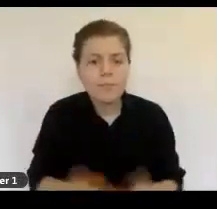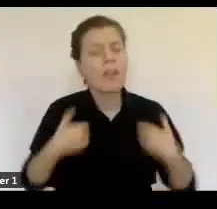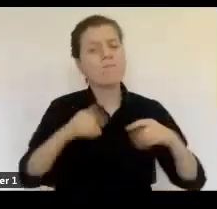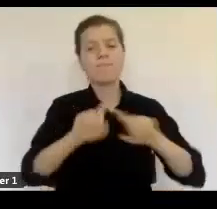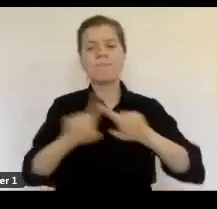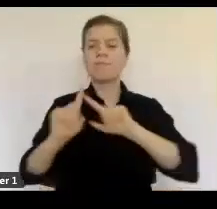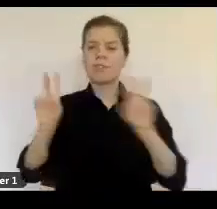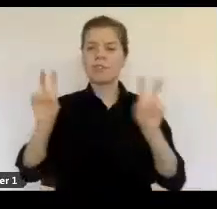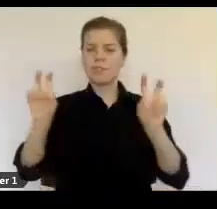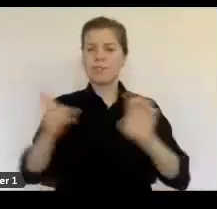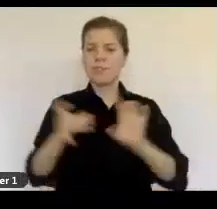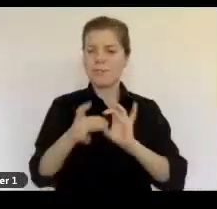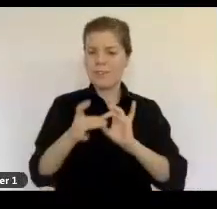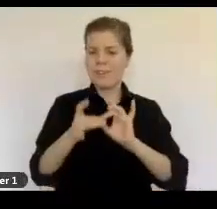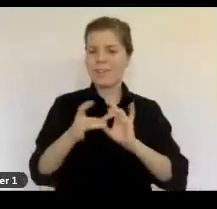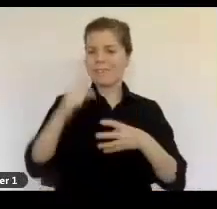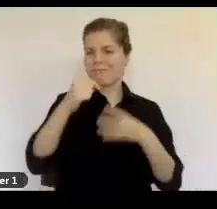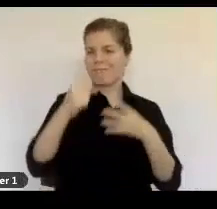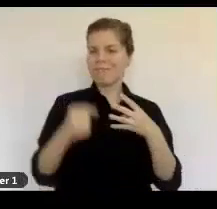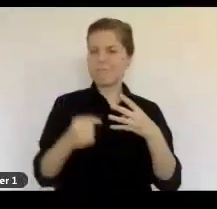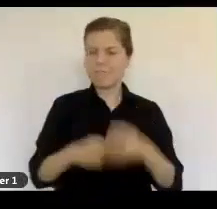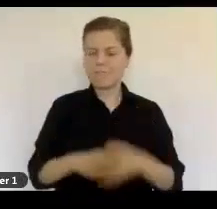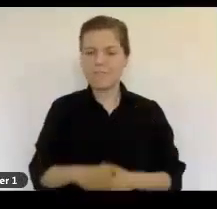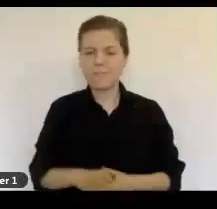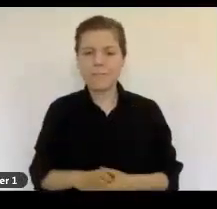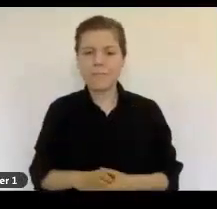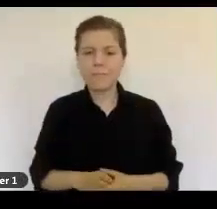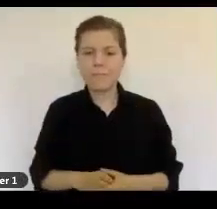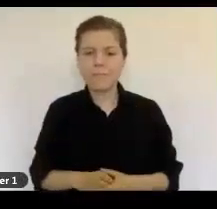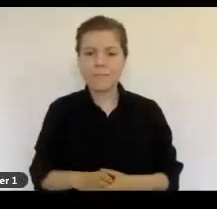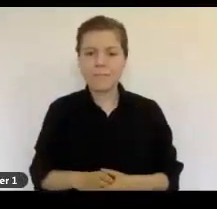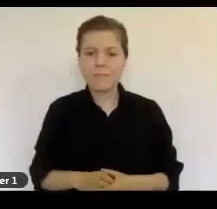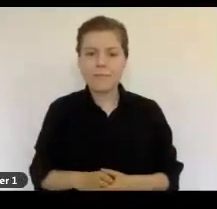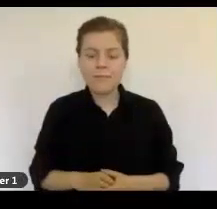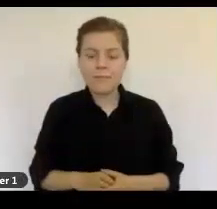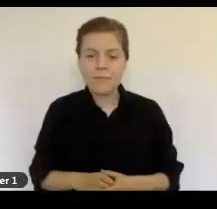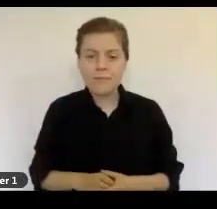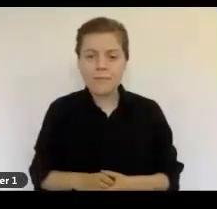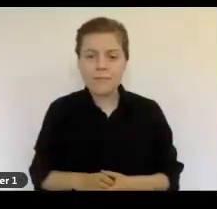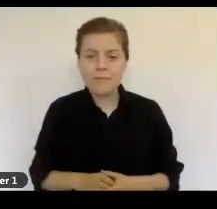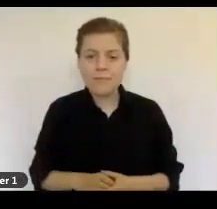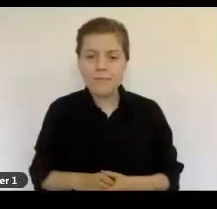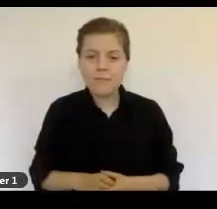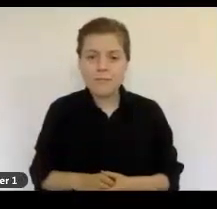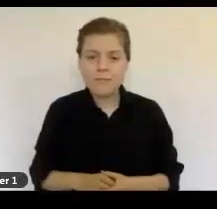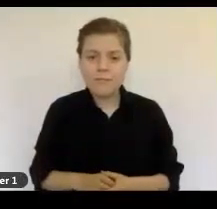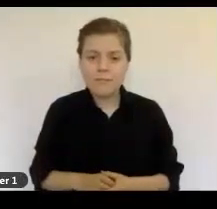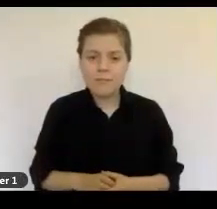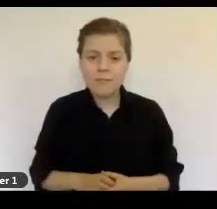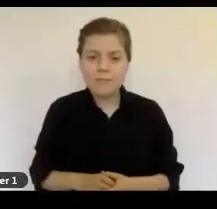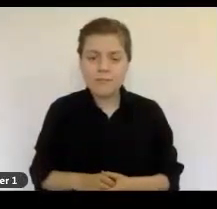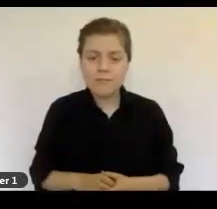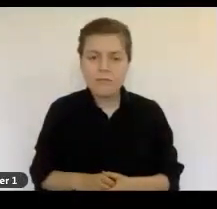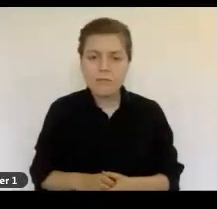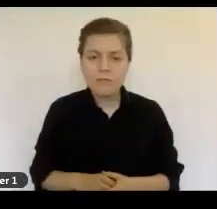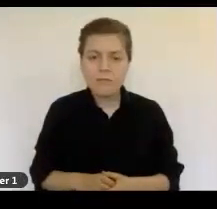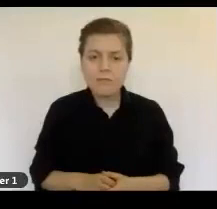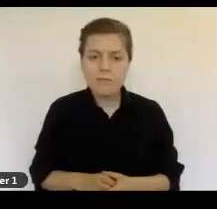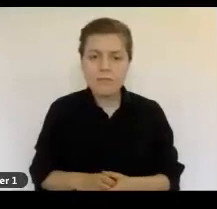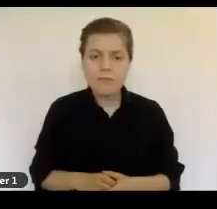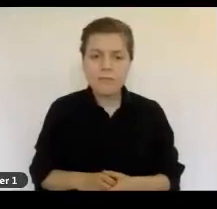the issues around that might fit into this kind of a viewpoint.